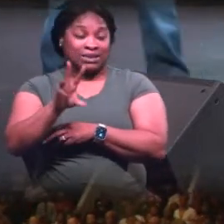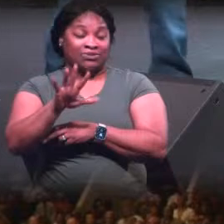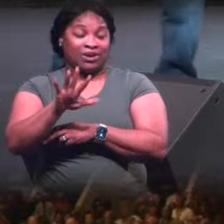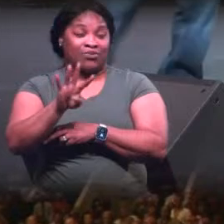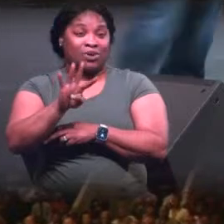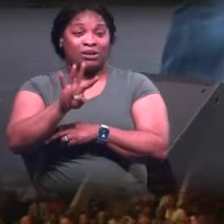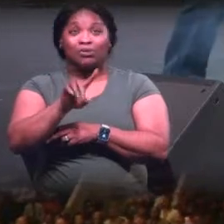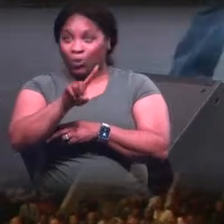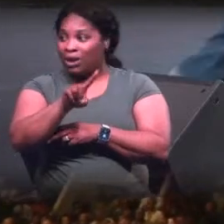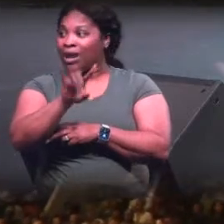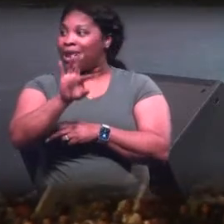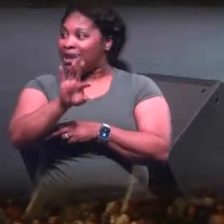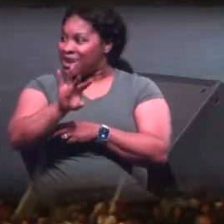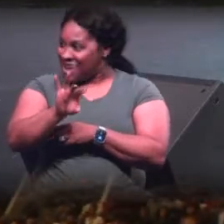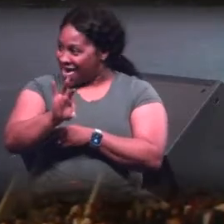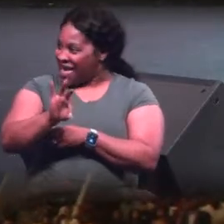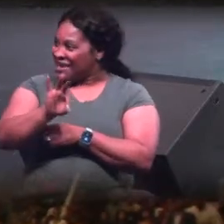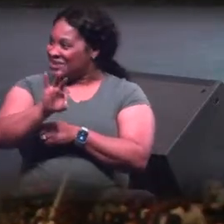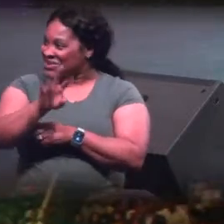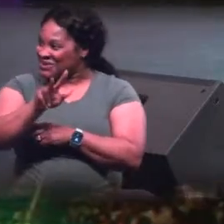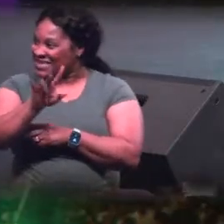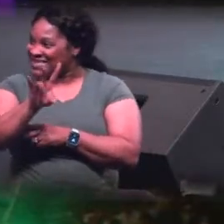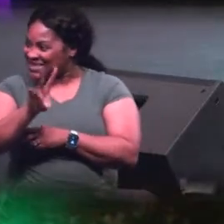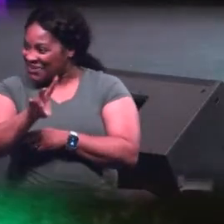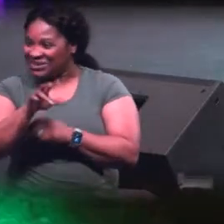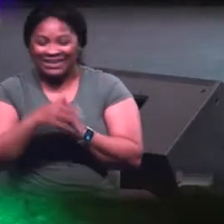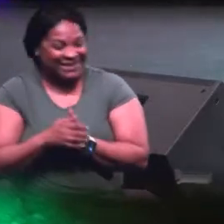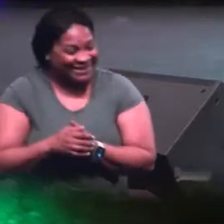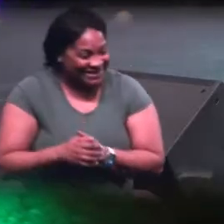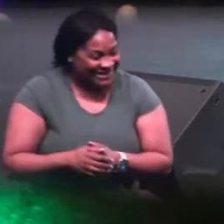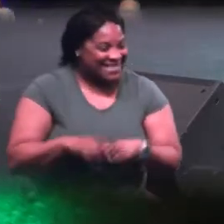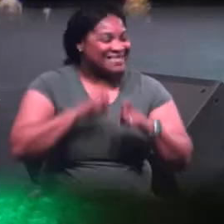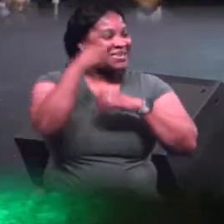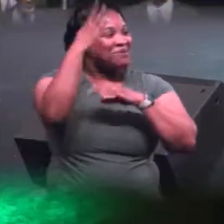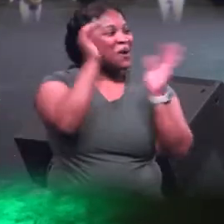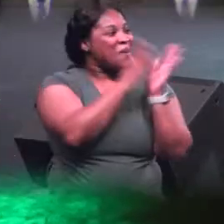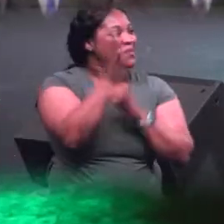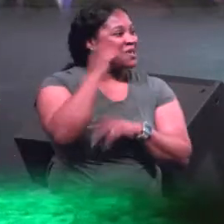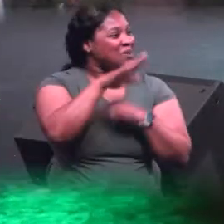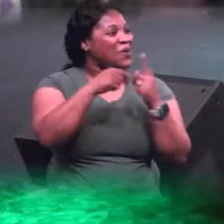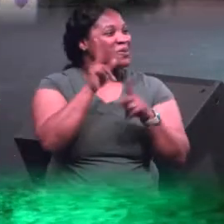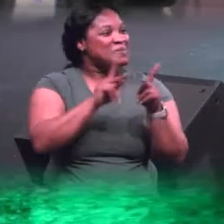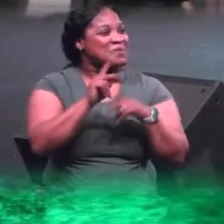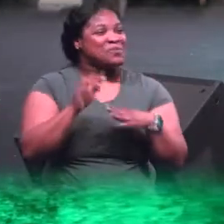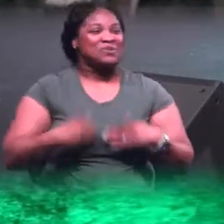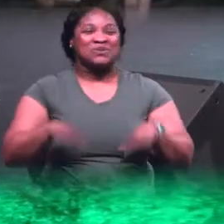855-465-1937. Text the word JOIN. Let's give God praise for those who've given their lives today.